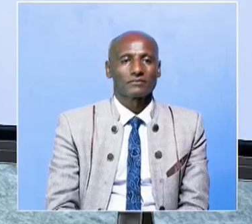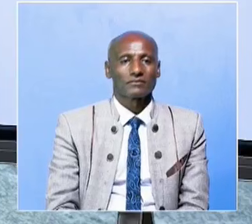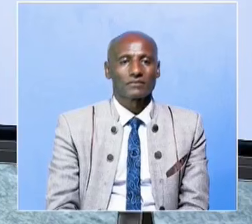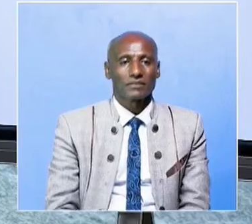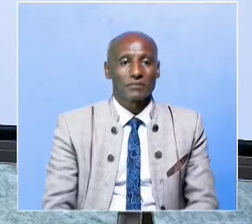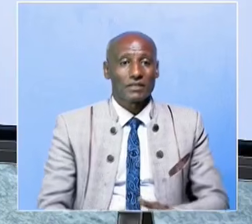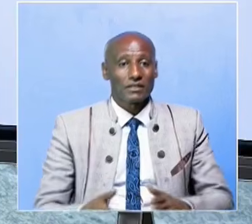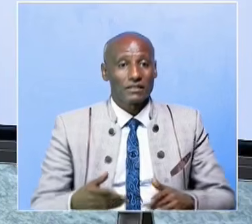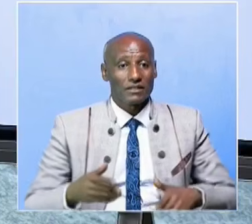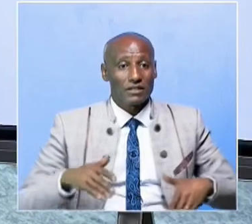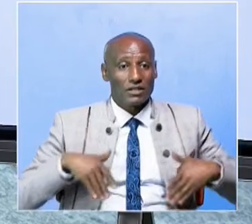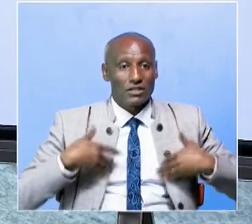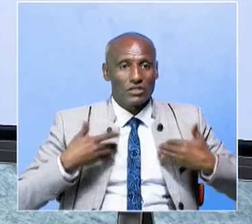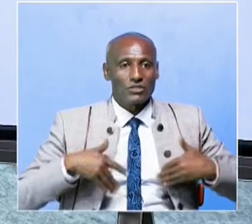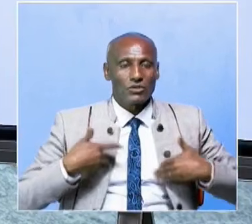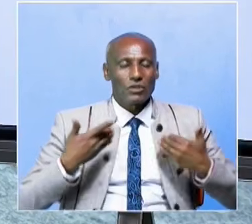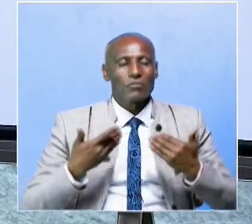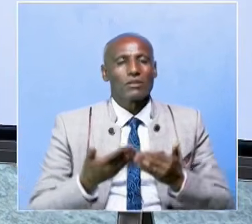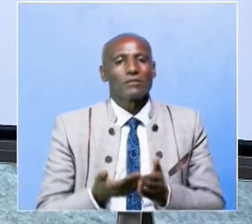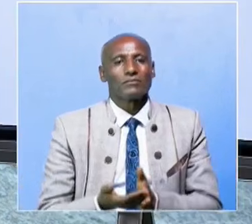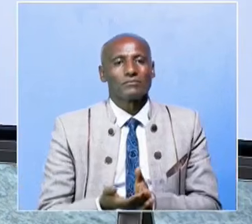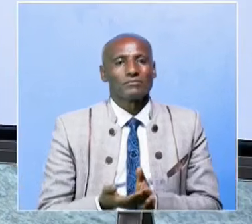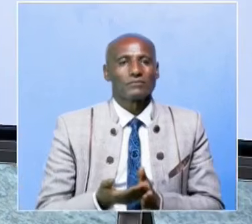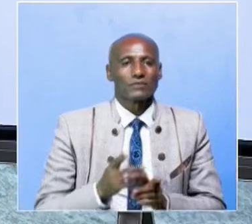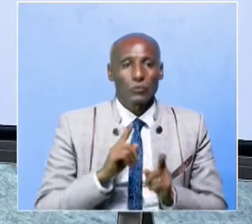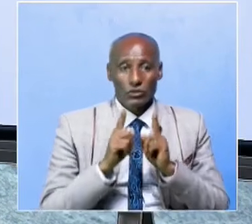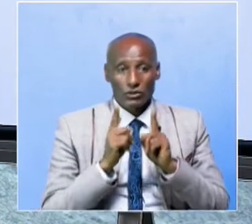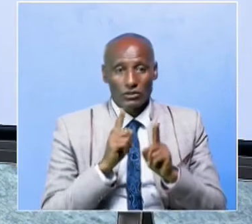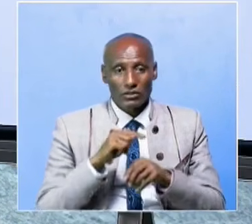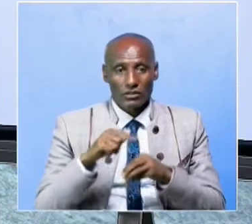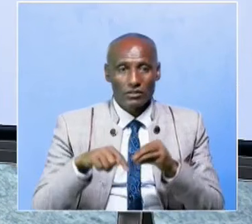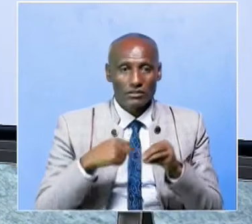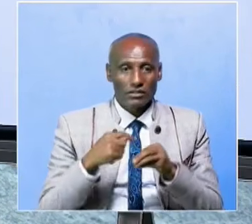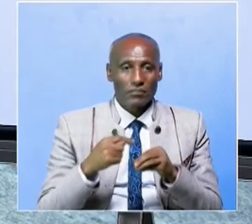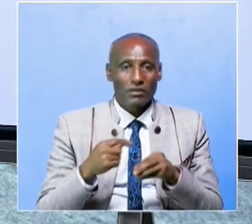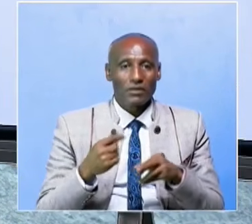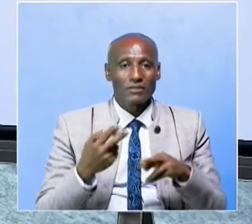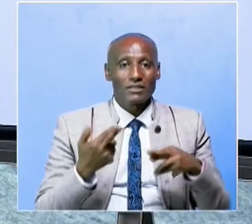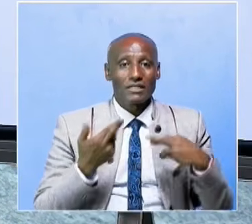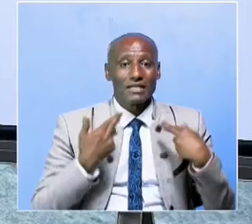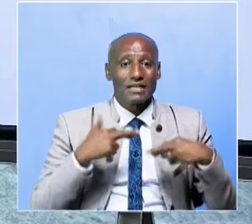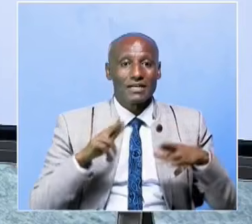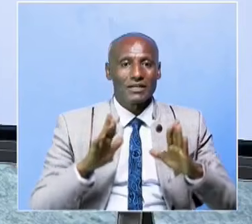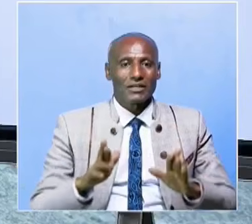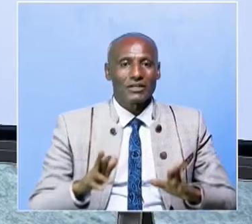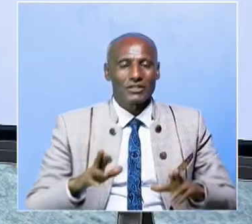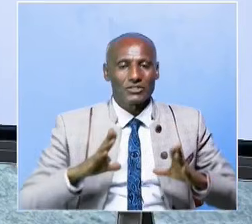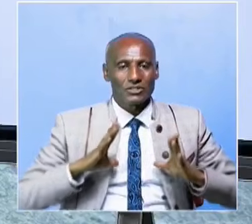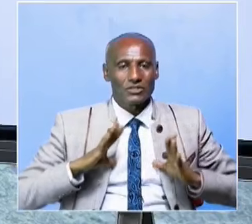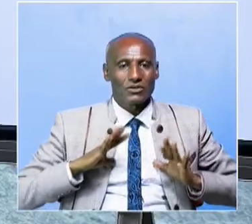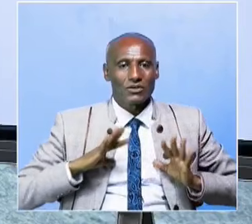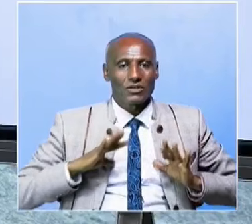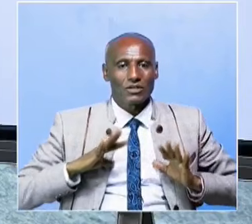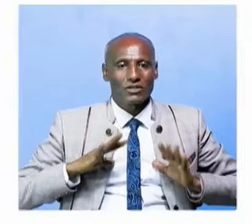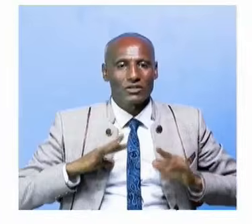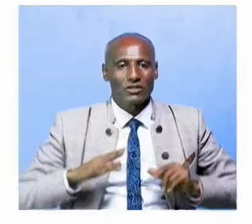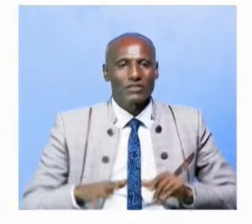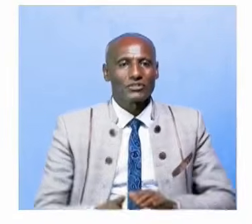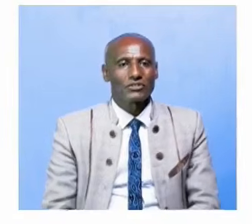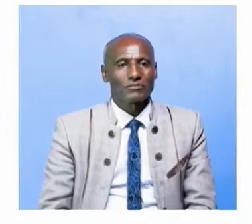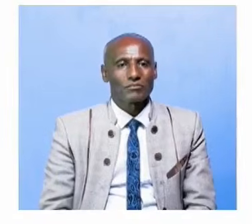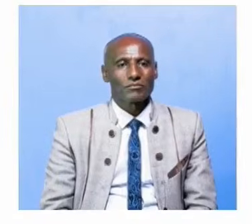fun, something enjoyable, we talked about recreation, right? So the